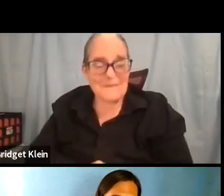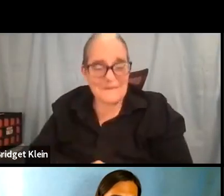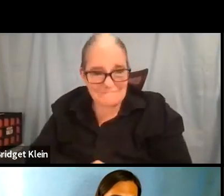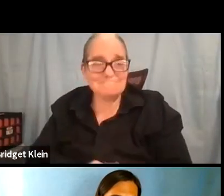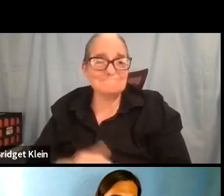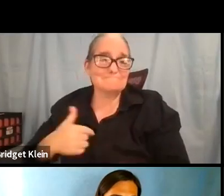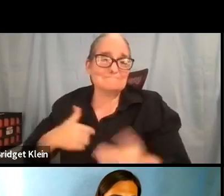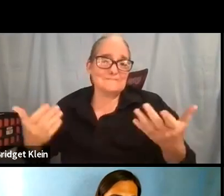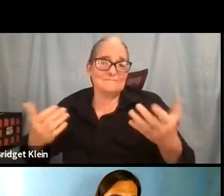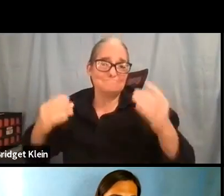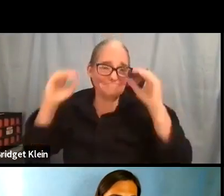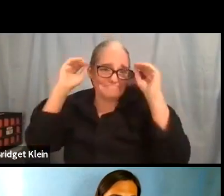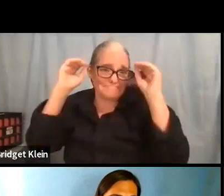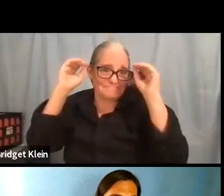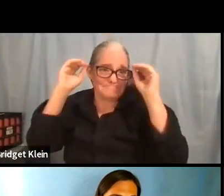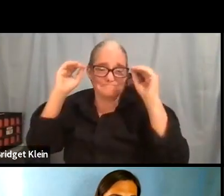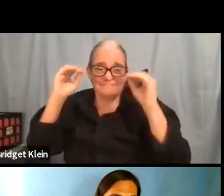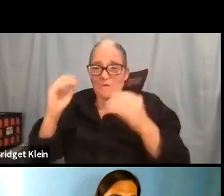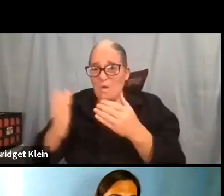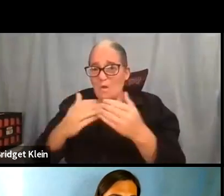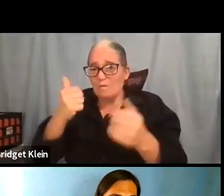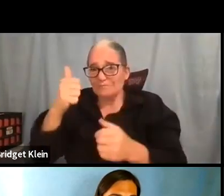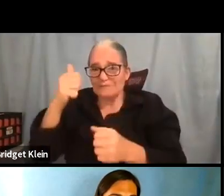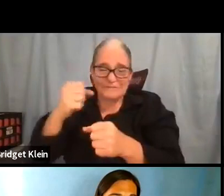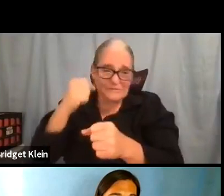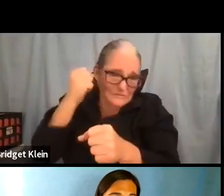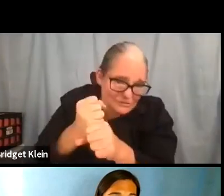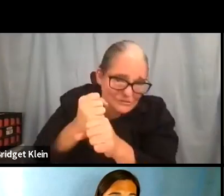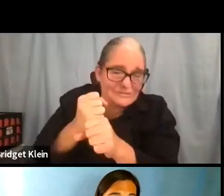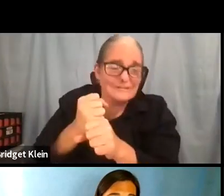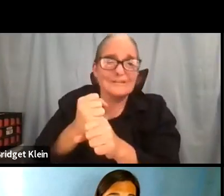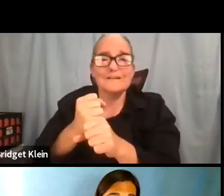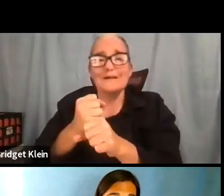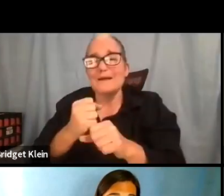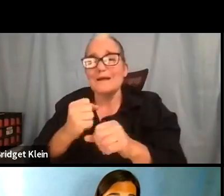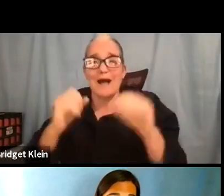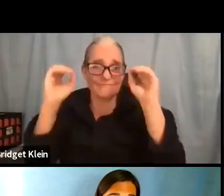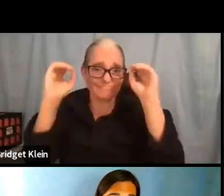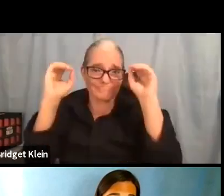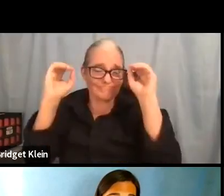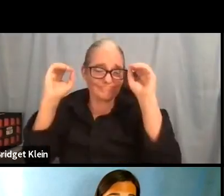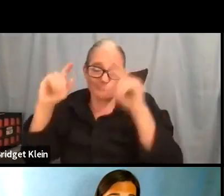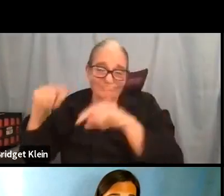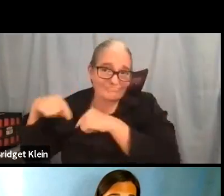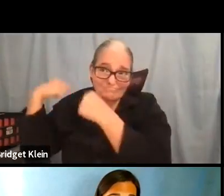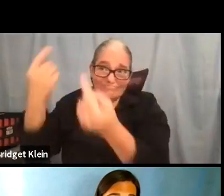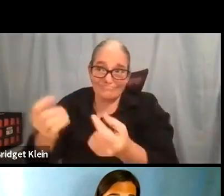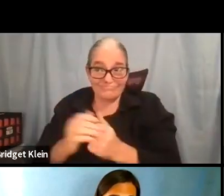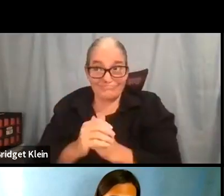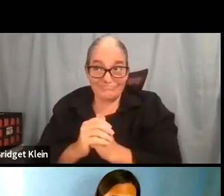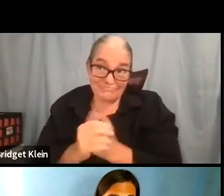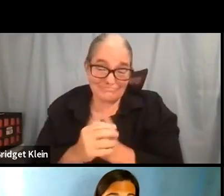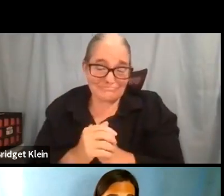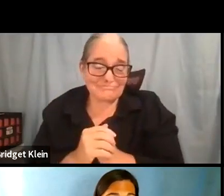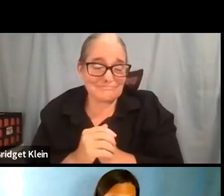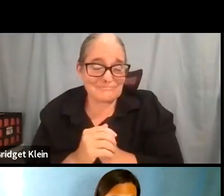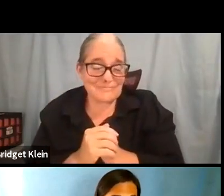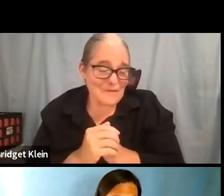Here's my sign name. And I teach, I've almost been teaching 10 years here at the